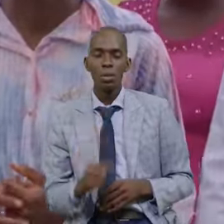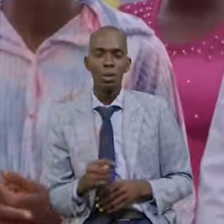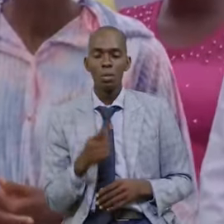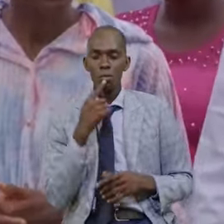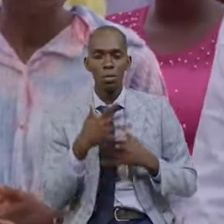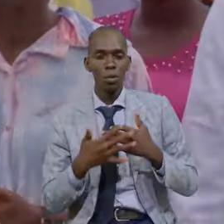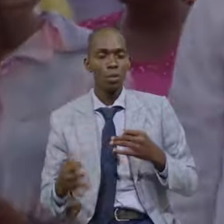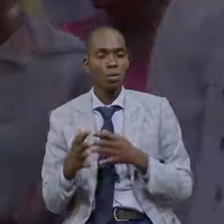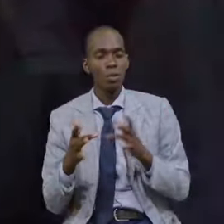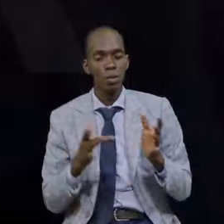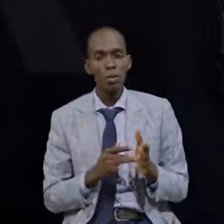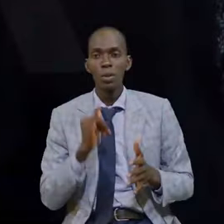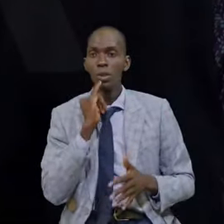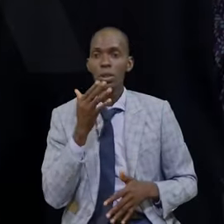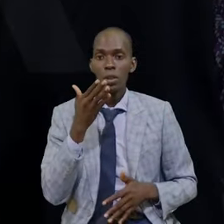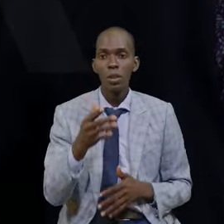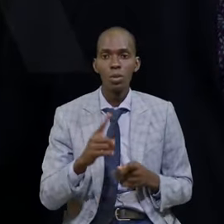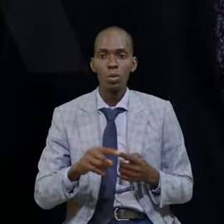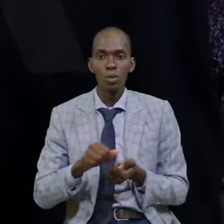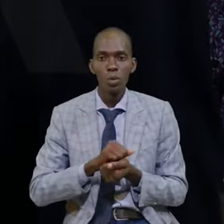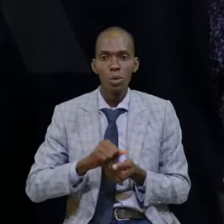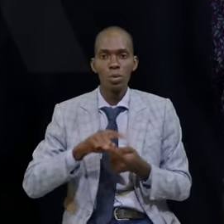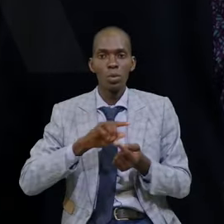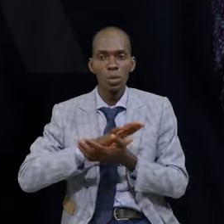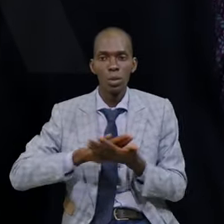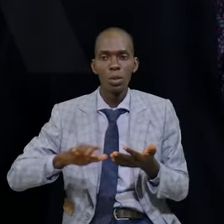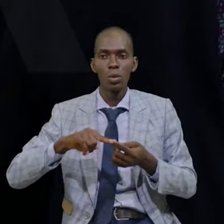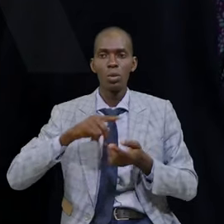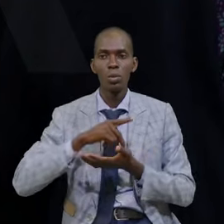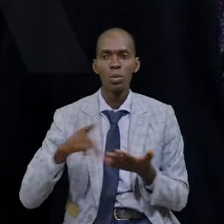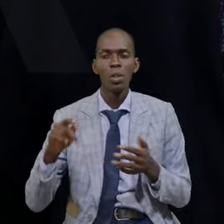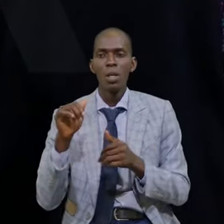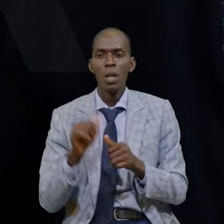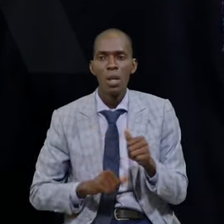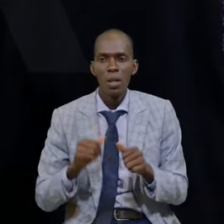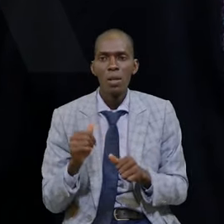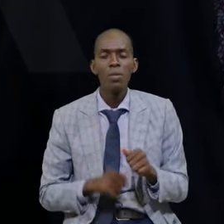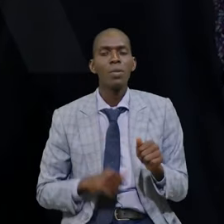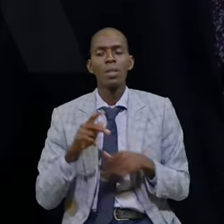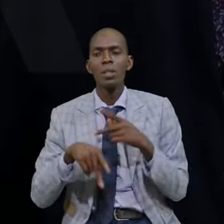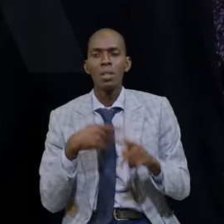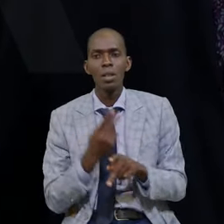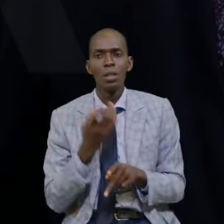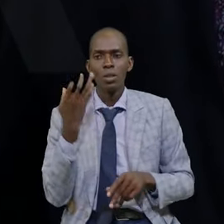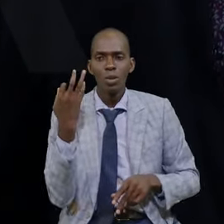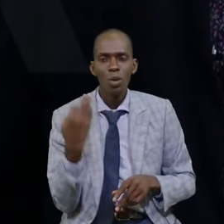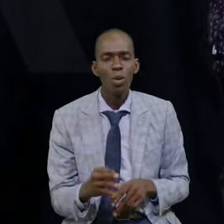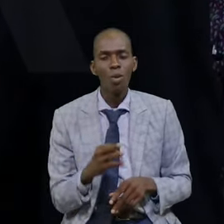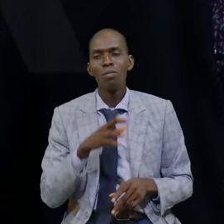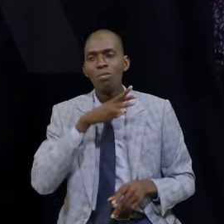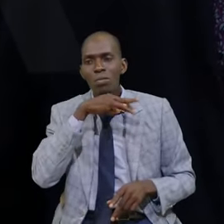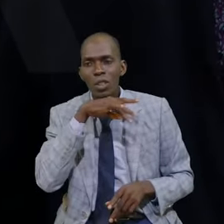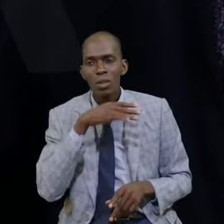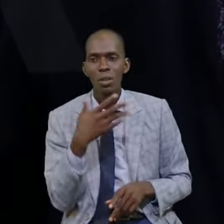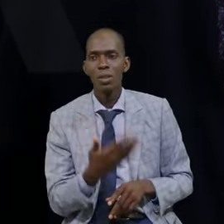to cleanse and to wash and to purge, to purify every infirmity, every iniquity.